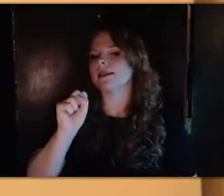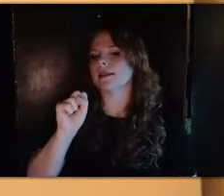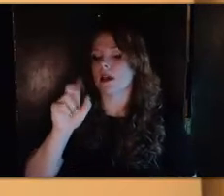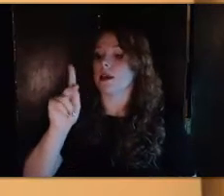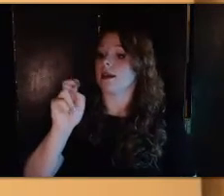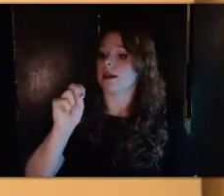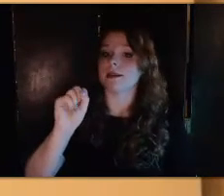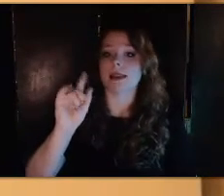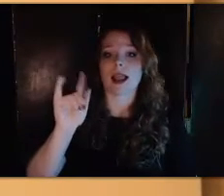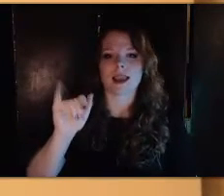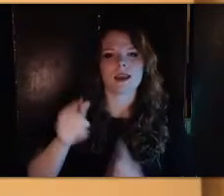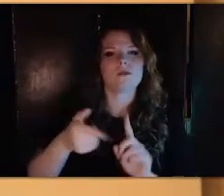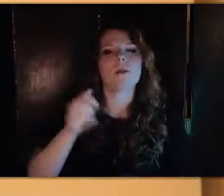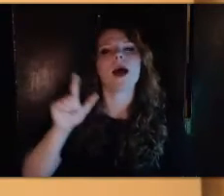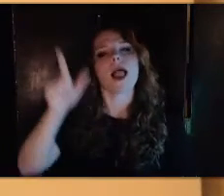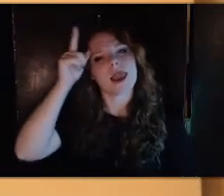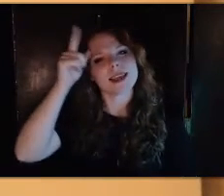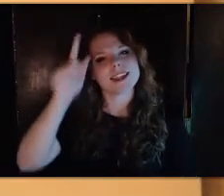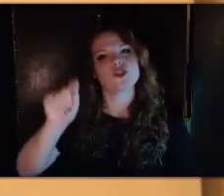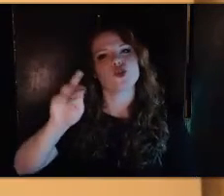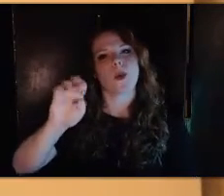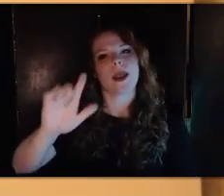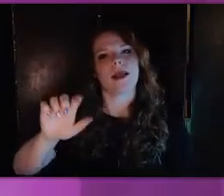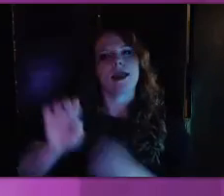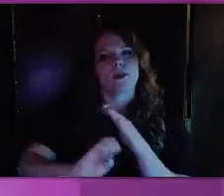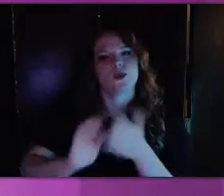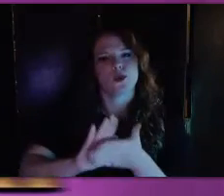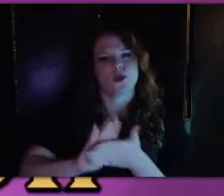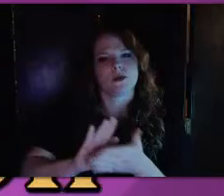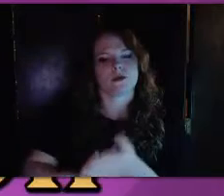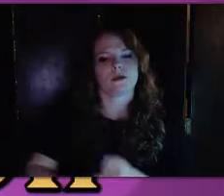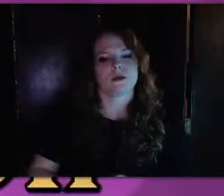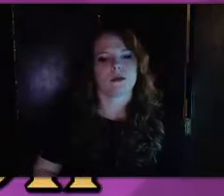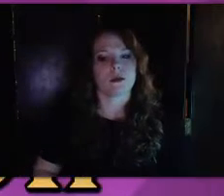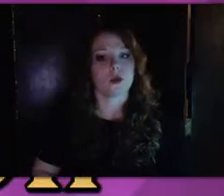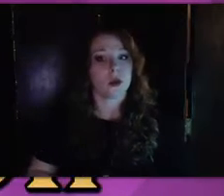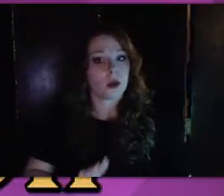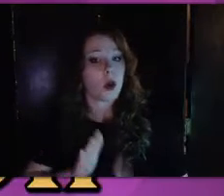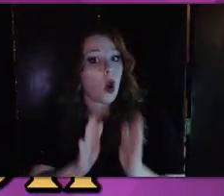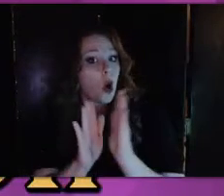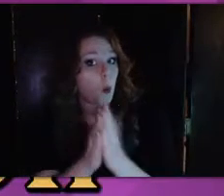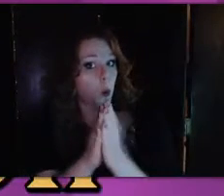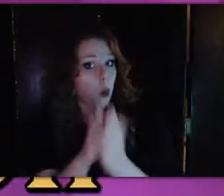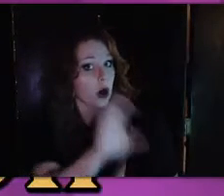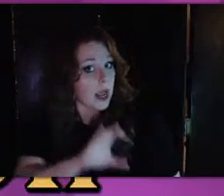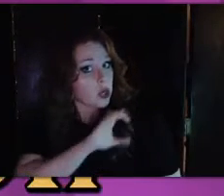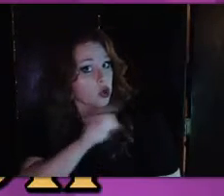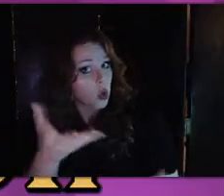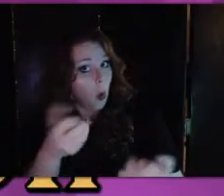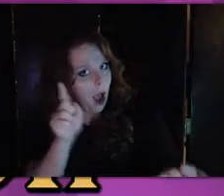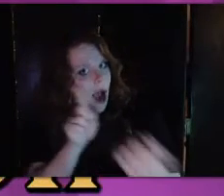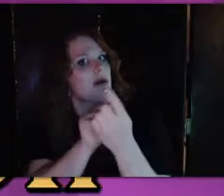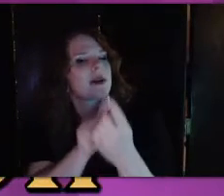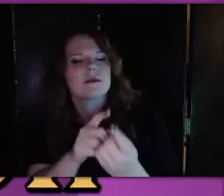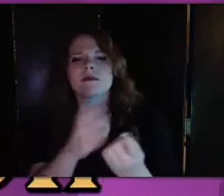Trail Elementary, and we hope you'll enjoy answering this question. What book character would you like to meet? Why would